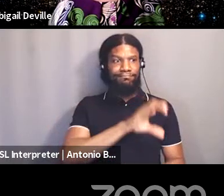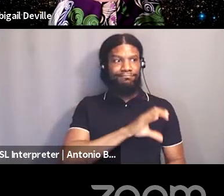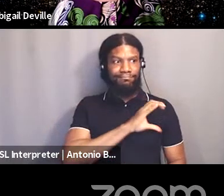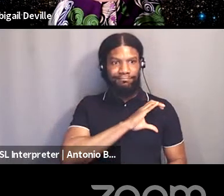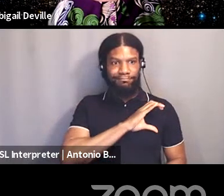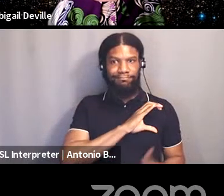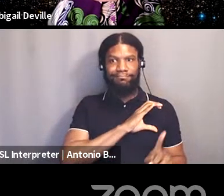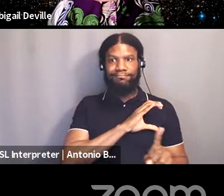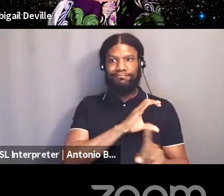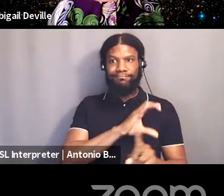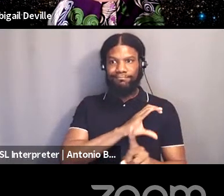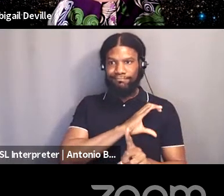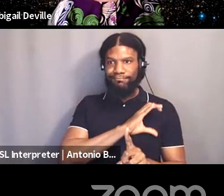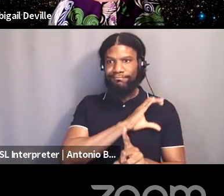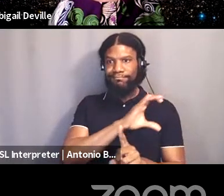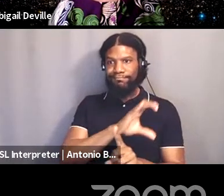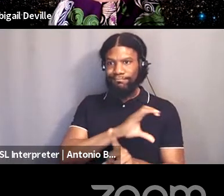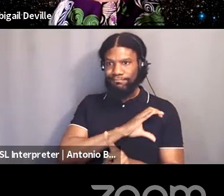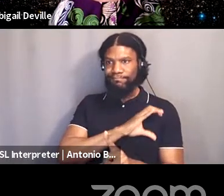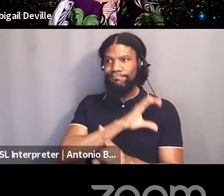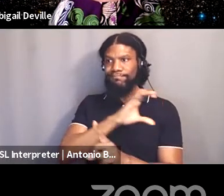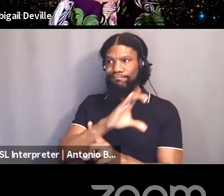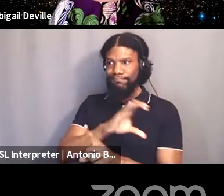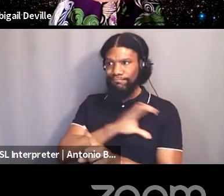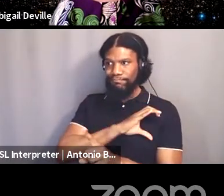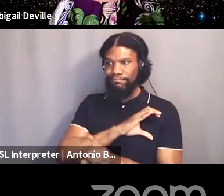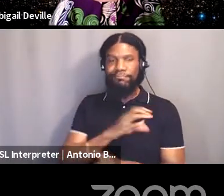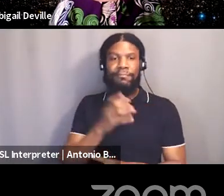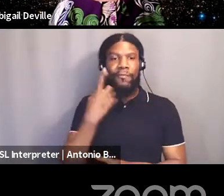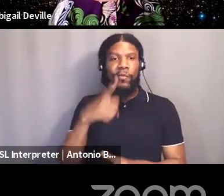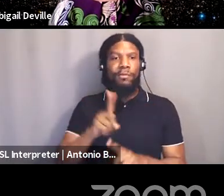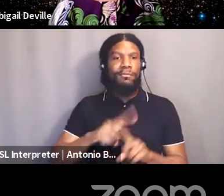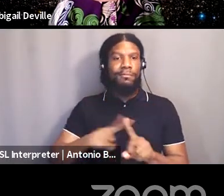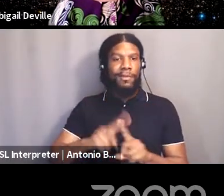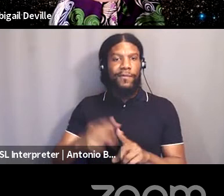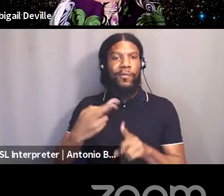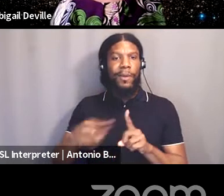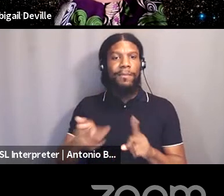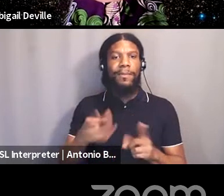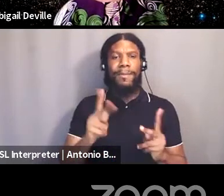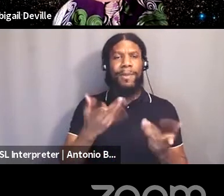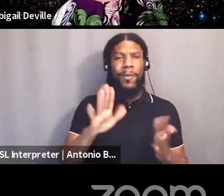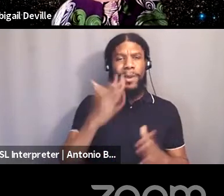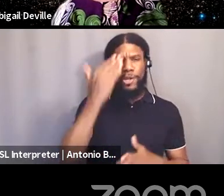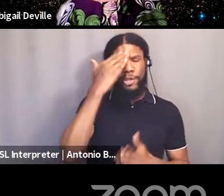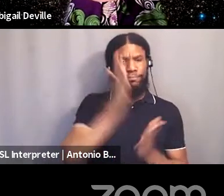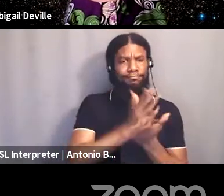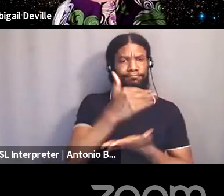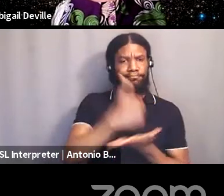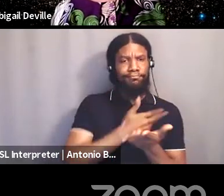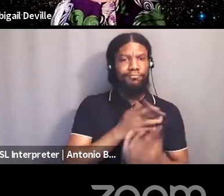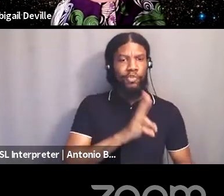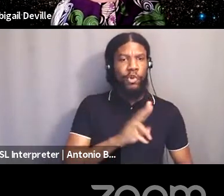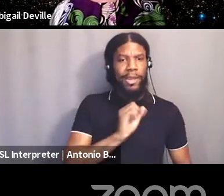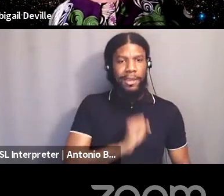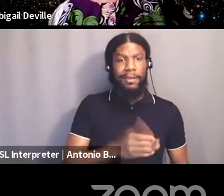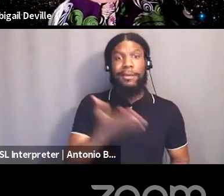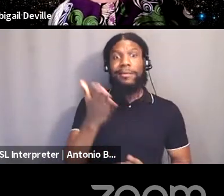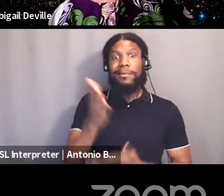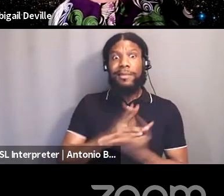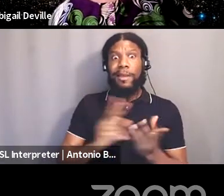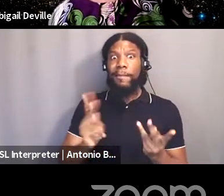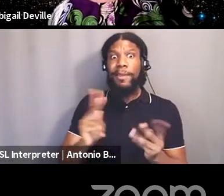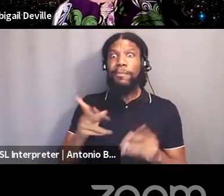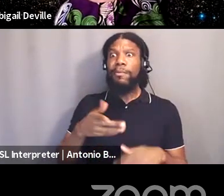to present some references that will be really well known, I think, to some people in the US, but then some lesser known, and see how they